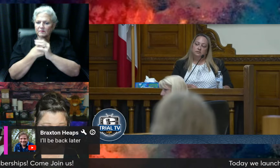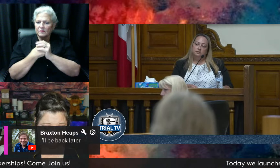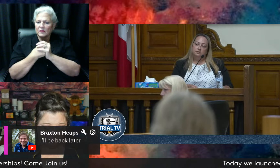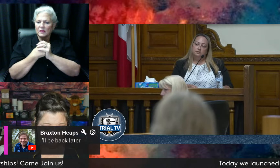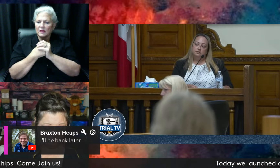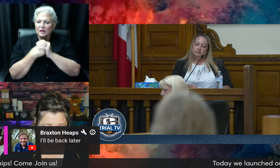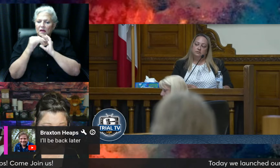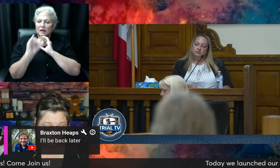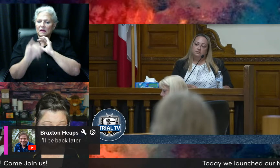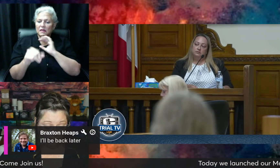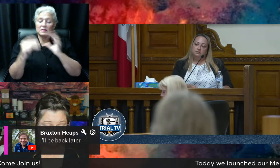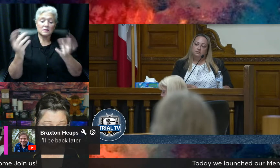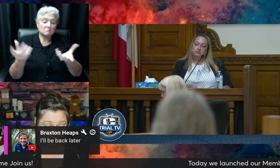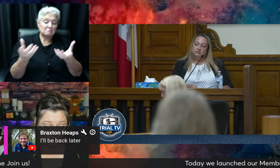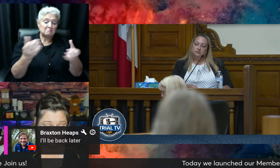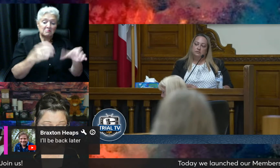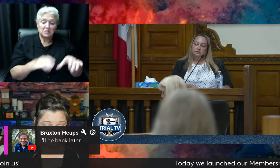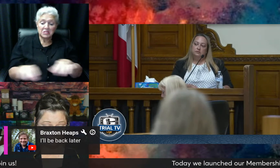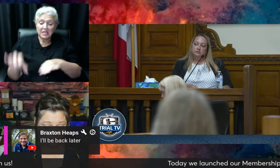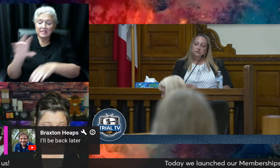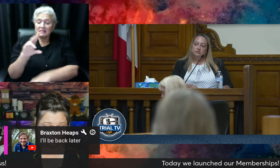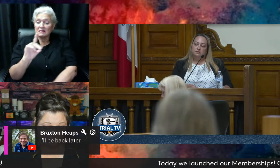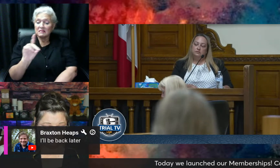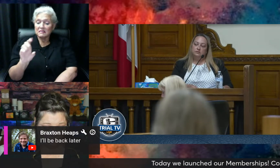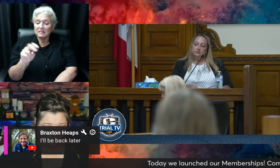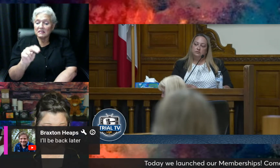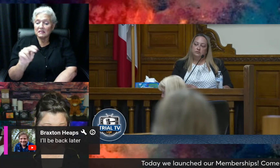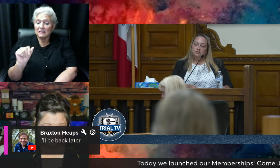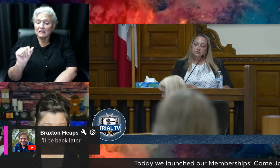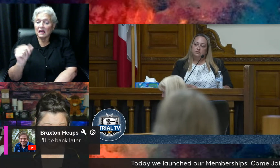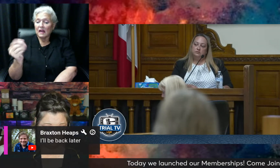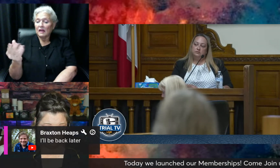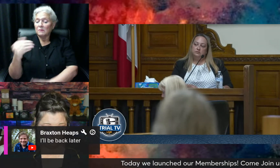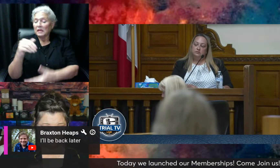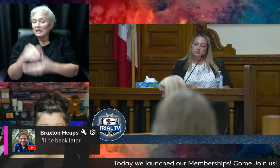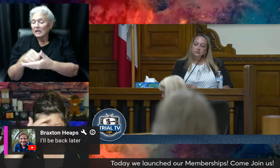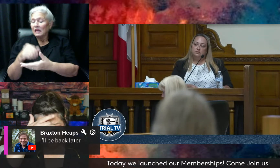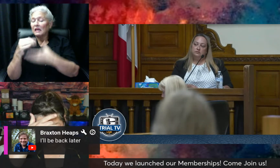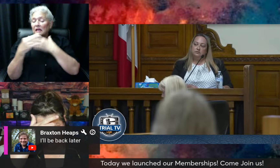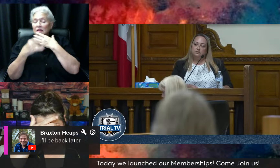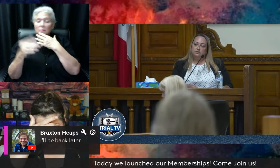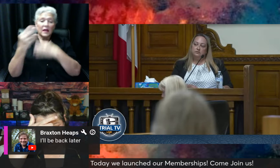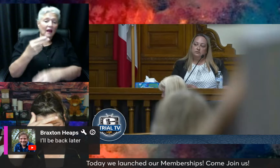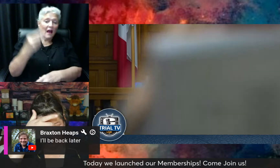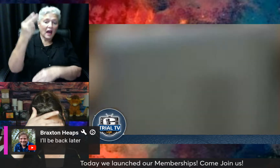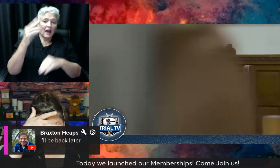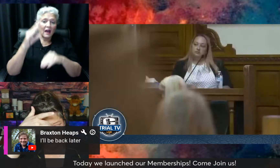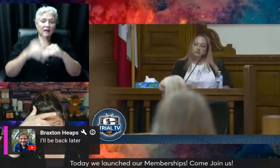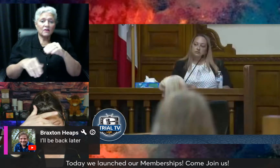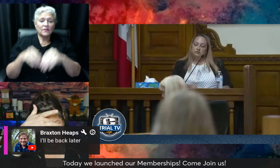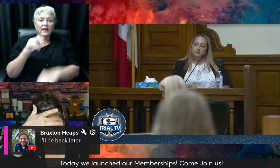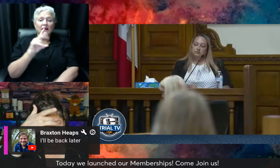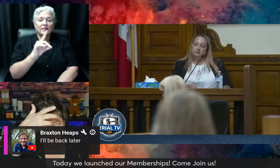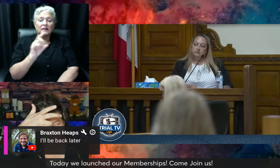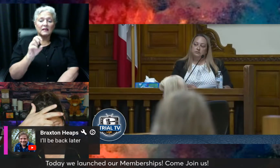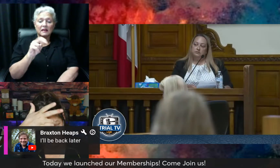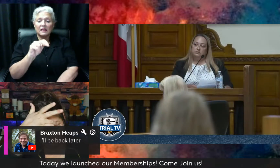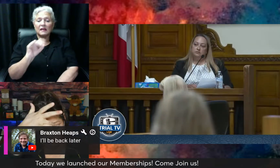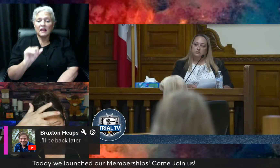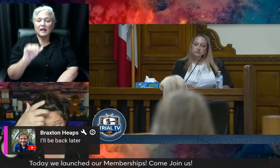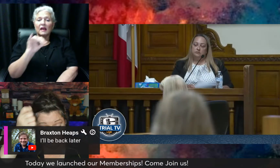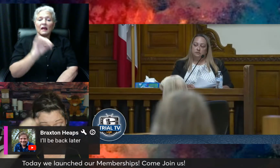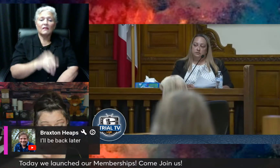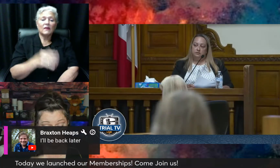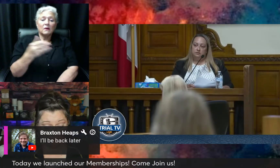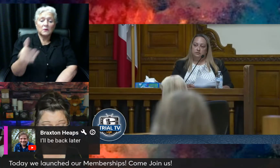is the likelihood of the DNA being in the blood higher than the DNA that would just be pre-existing on the